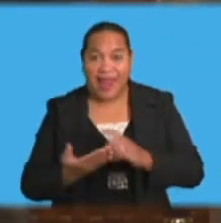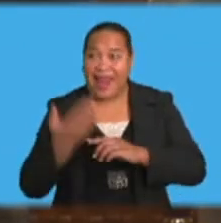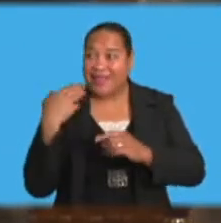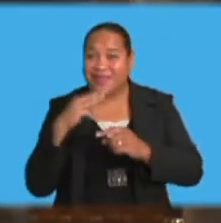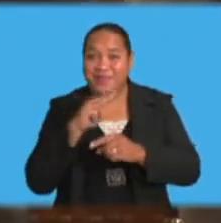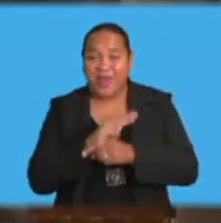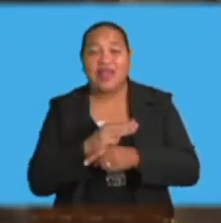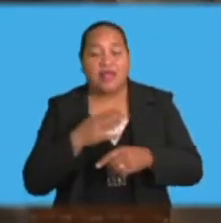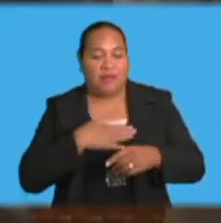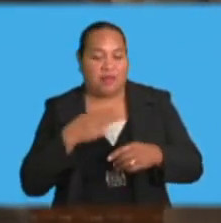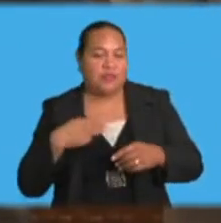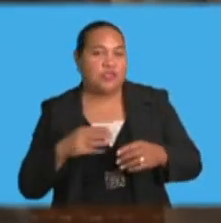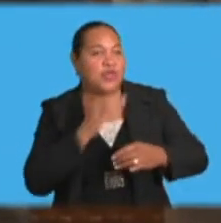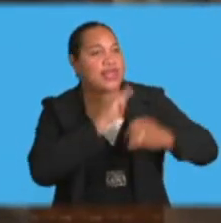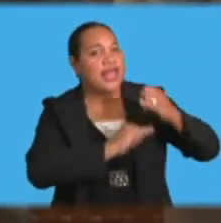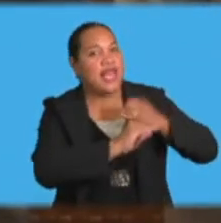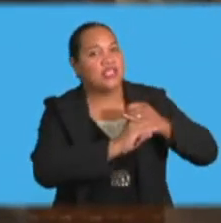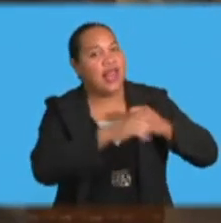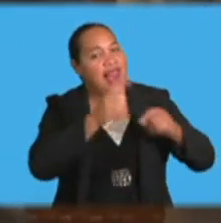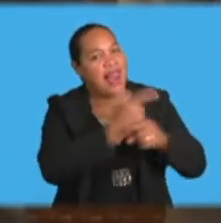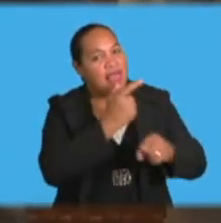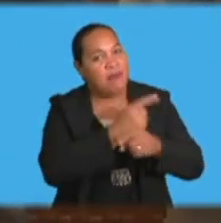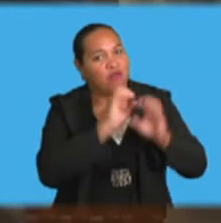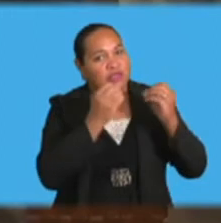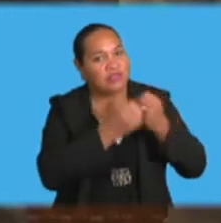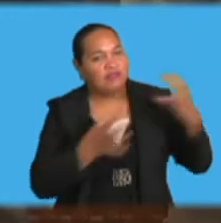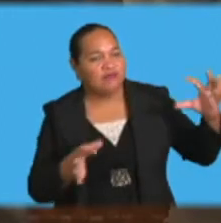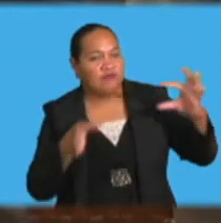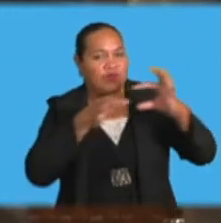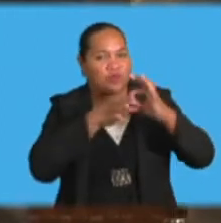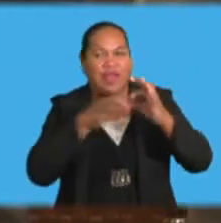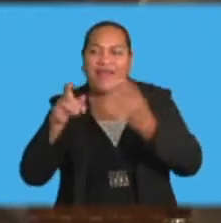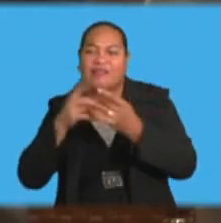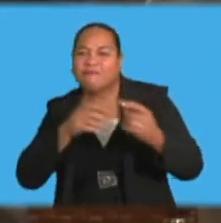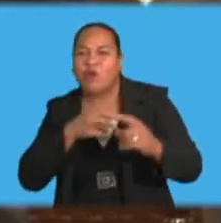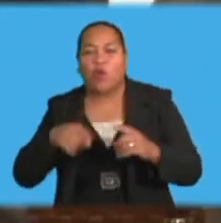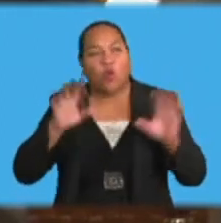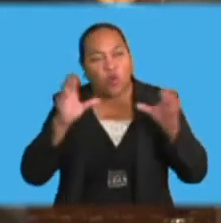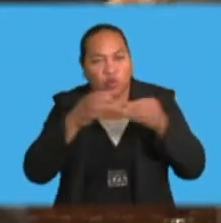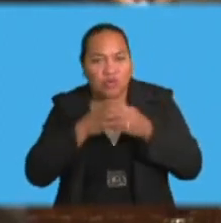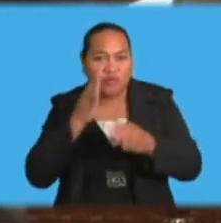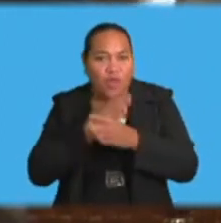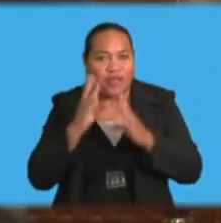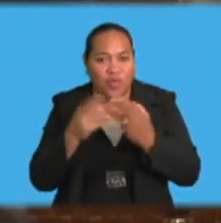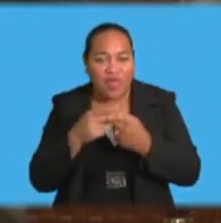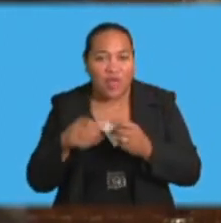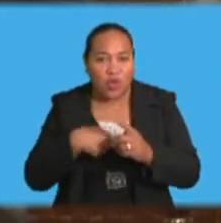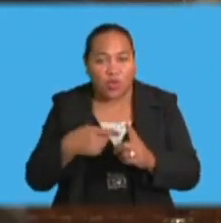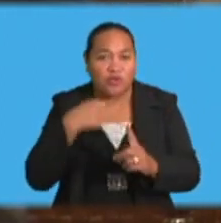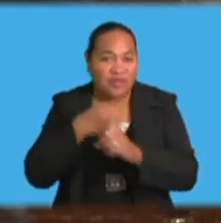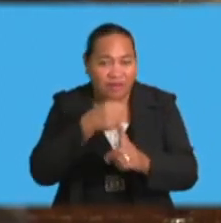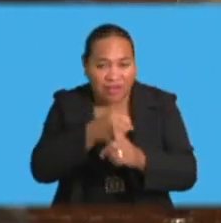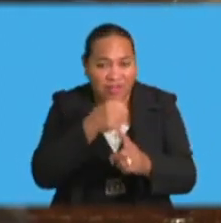with the International Labour Organization and the tripartite partners to continue advocating and working together to address